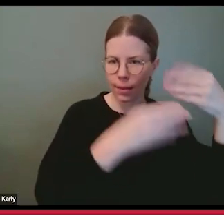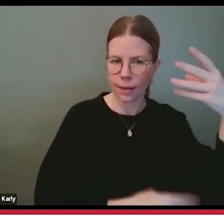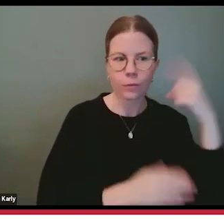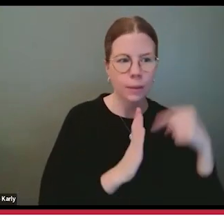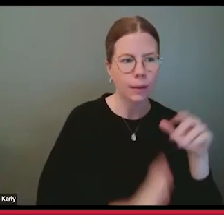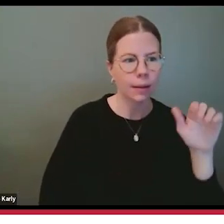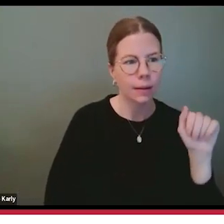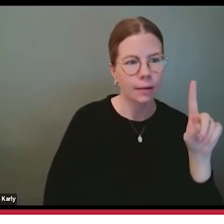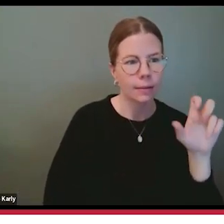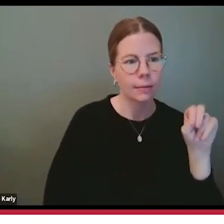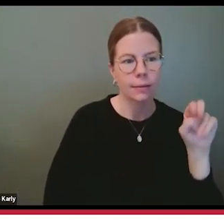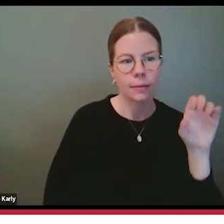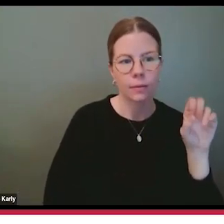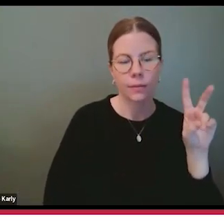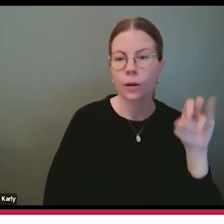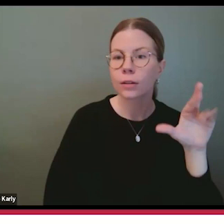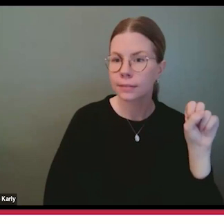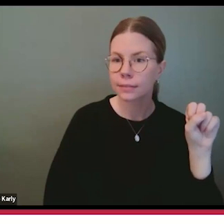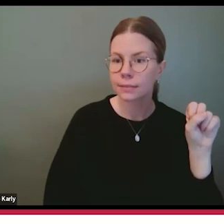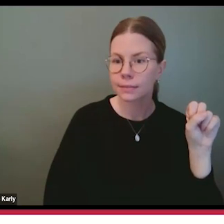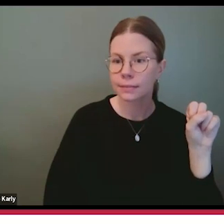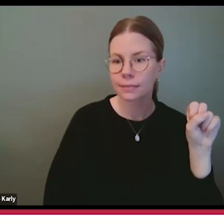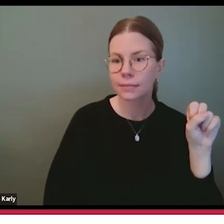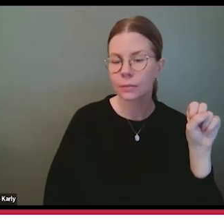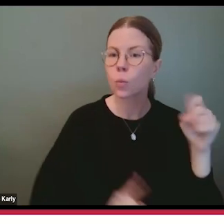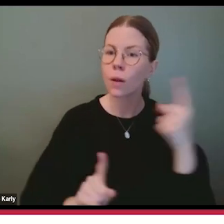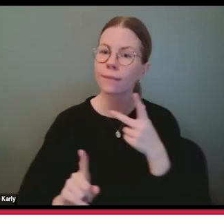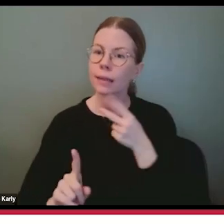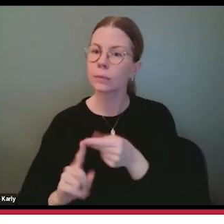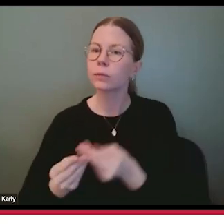military, but otherwise there's not a vaccine,